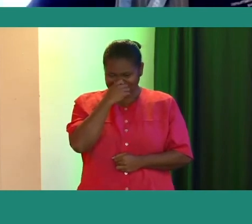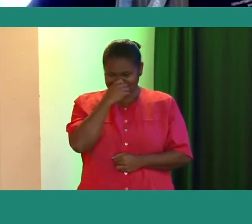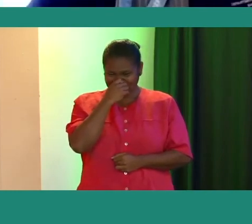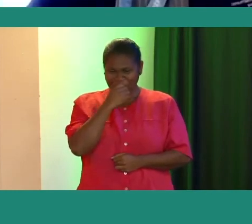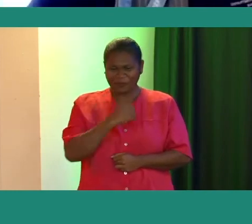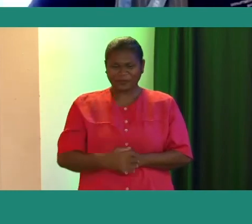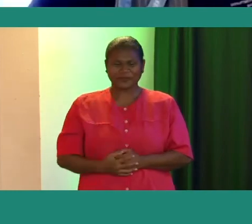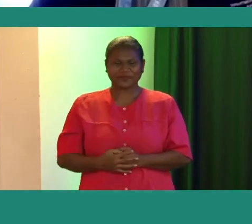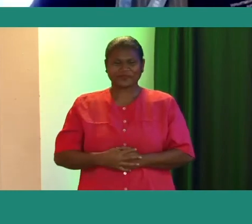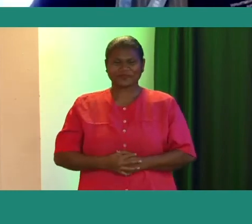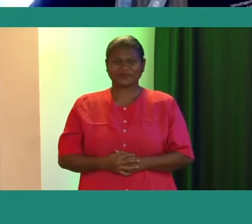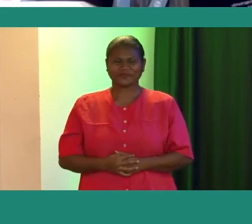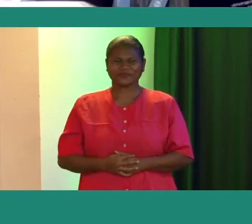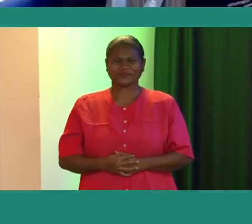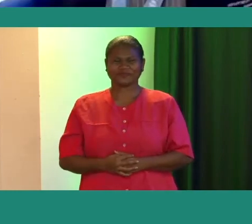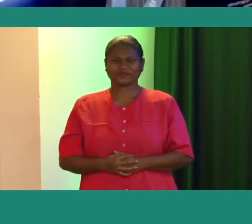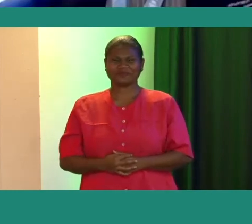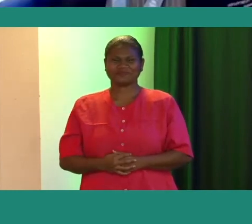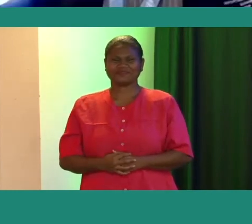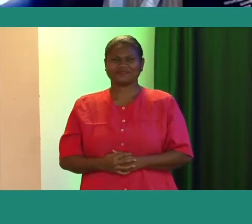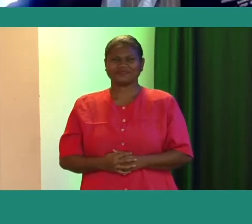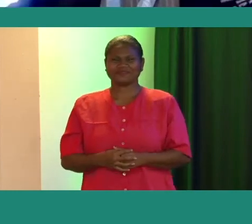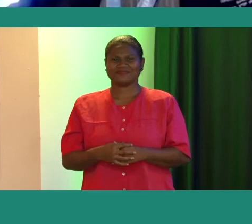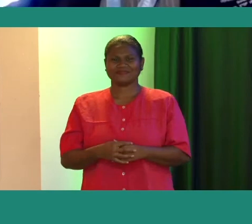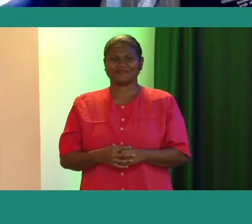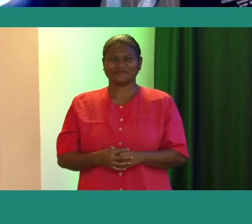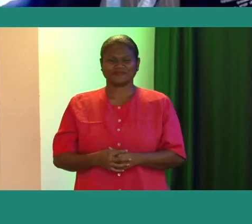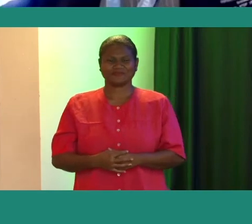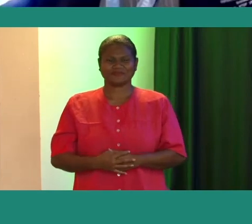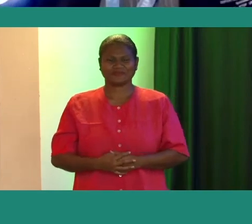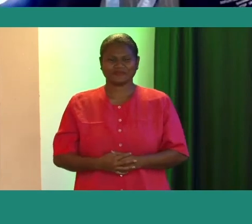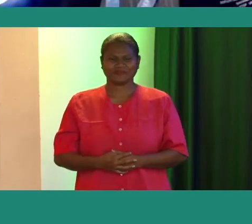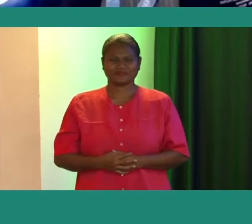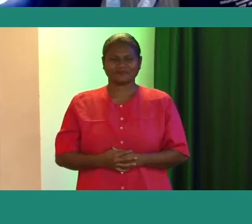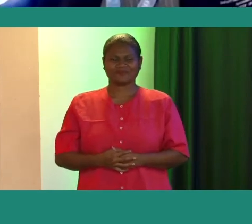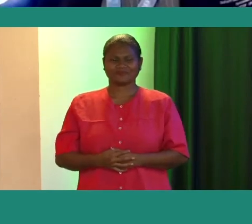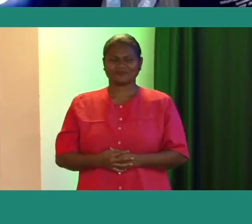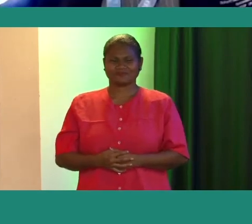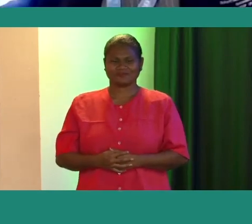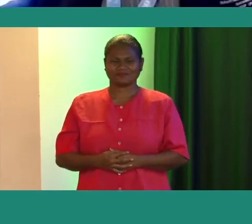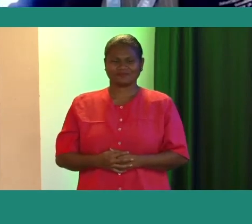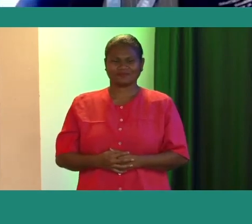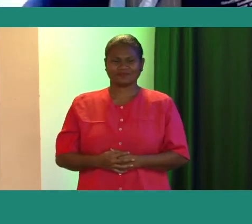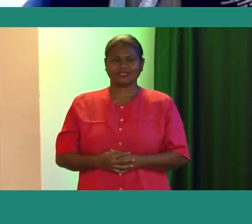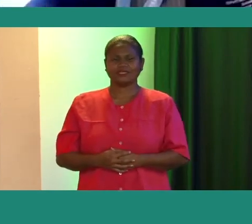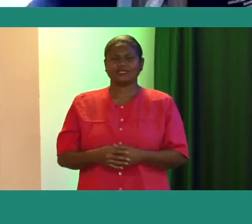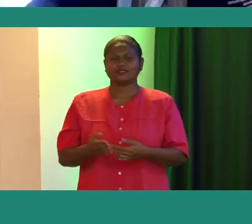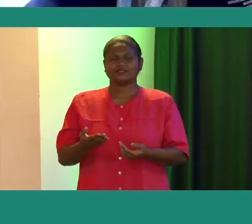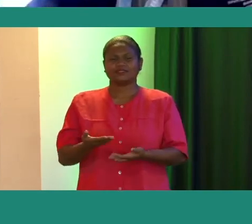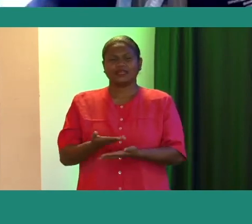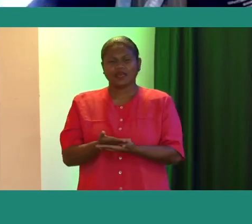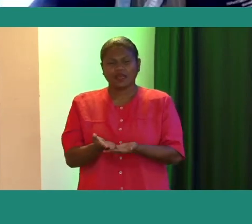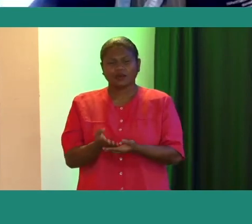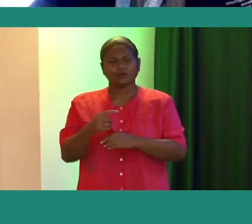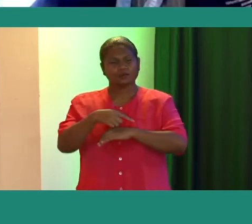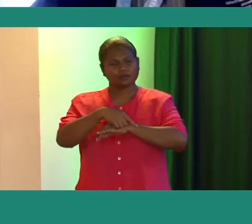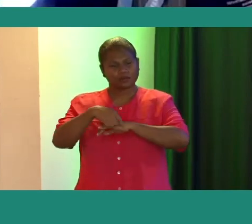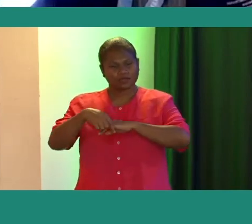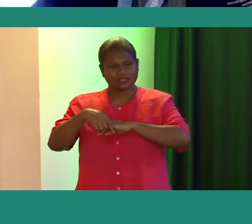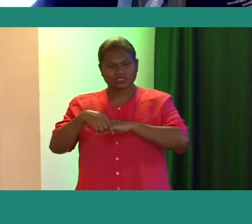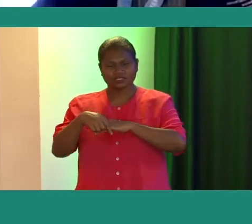again. How has the policy promoted women's participation in executive positions? And do you have